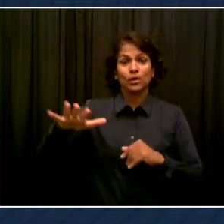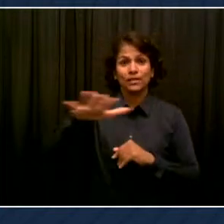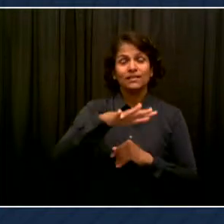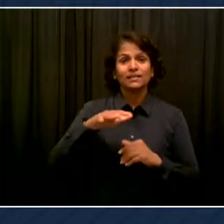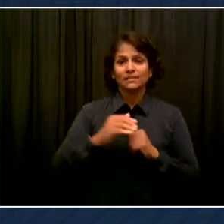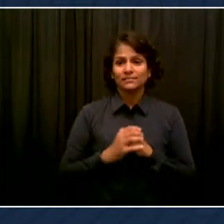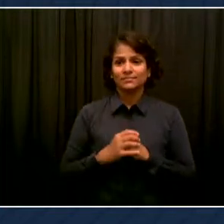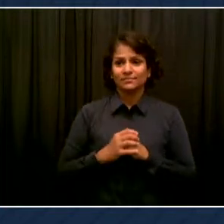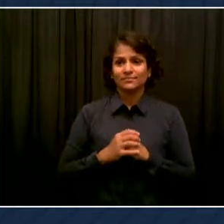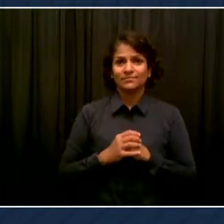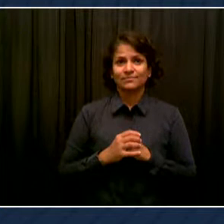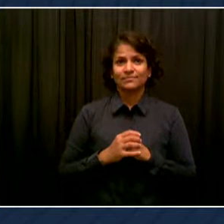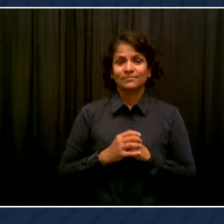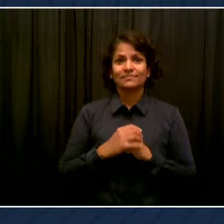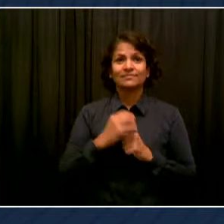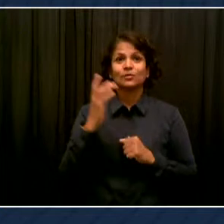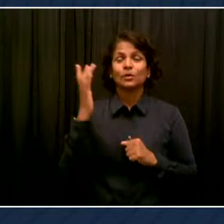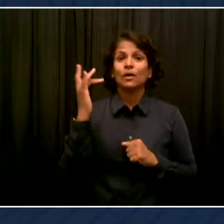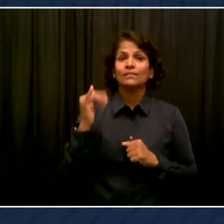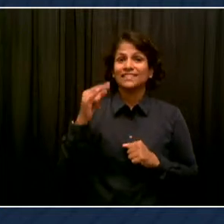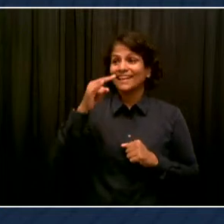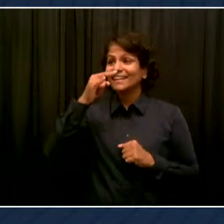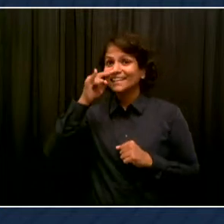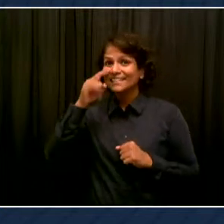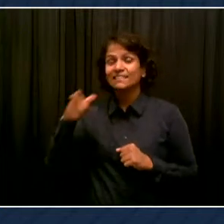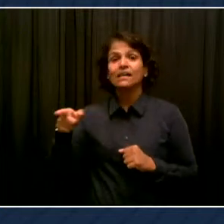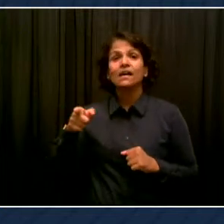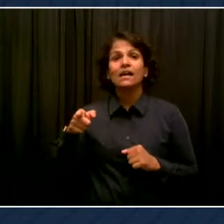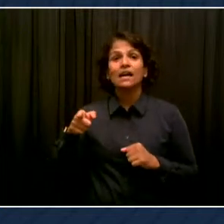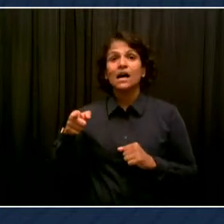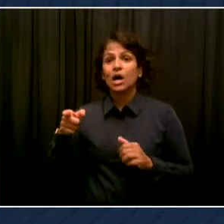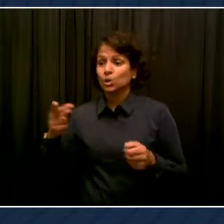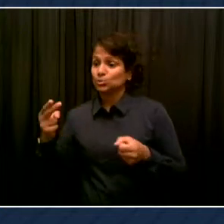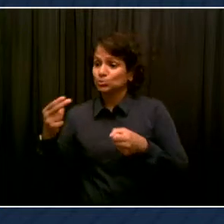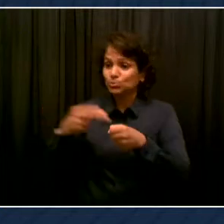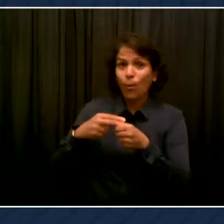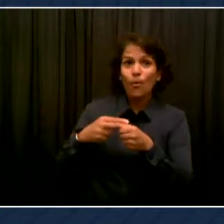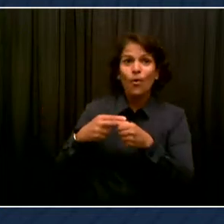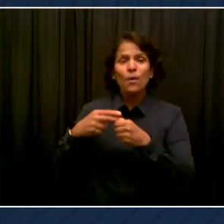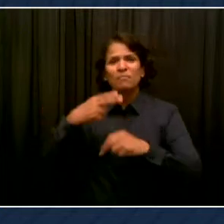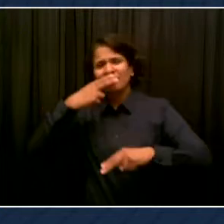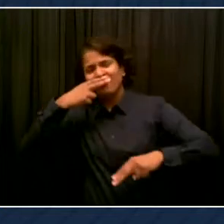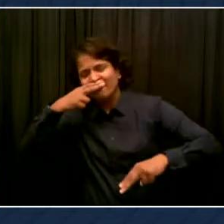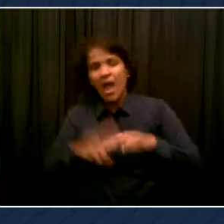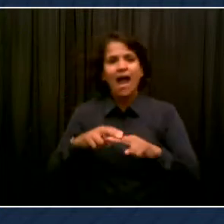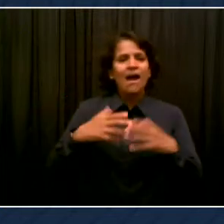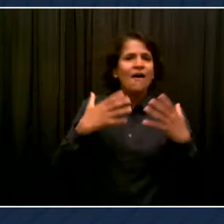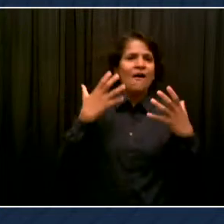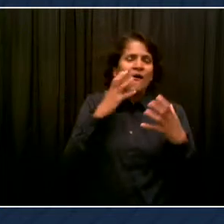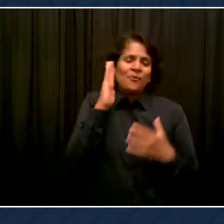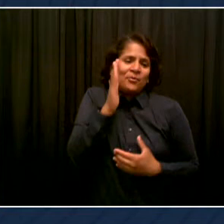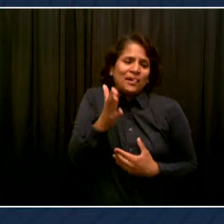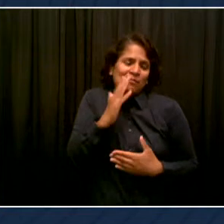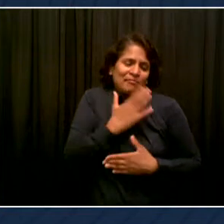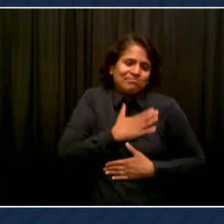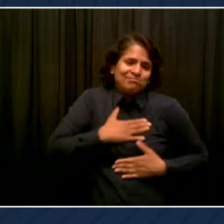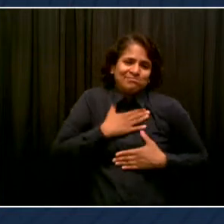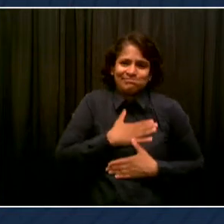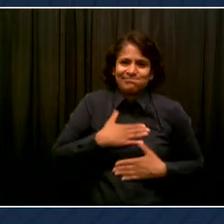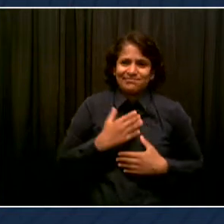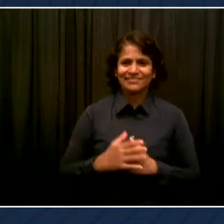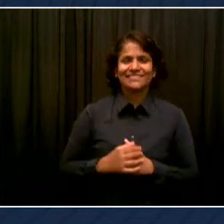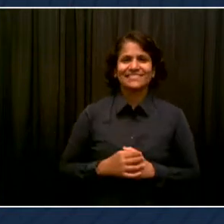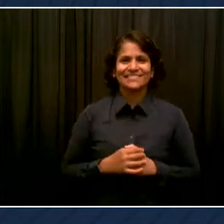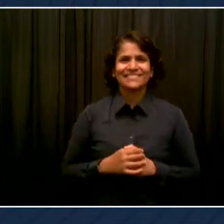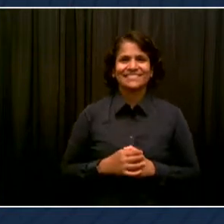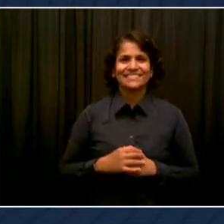know kids that are participating are going to have lots of fun. We just want to thank everybody who created this